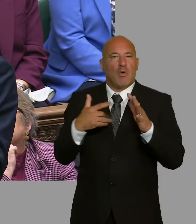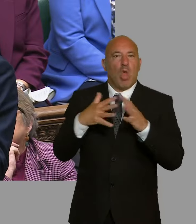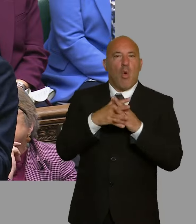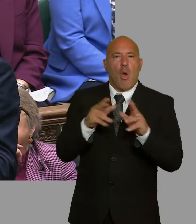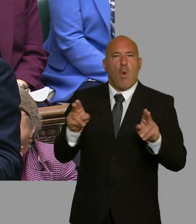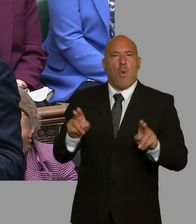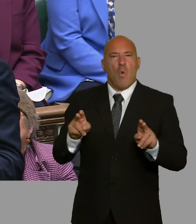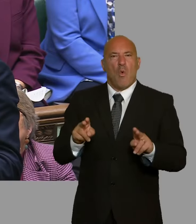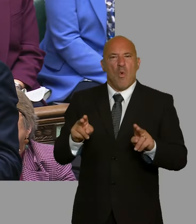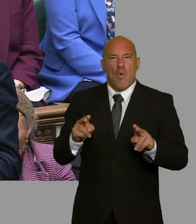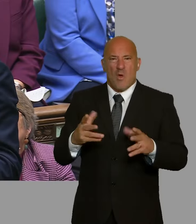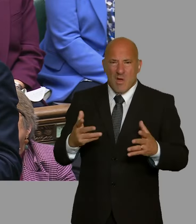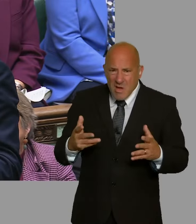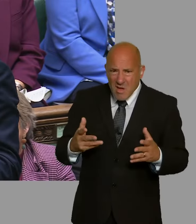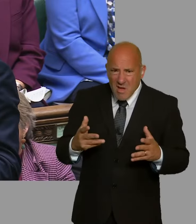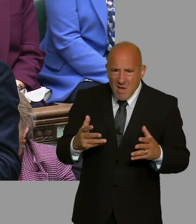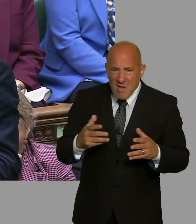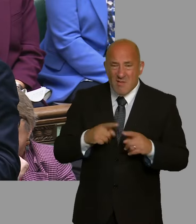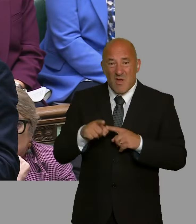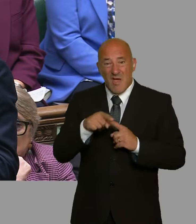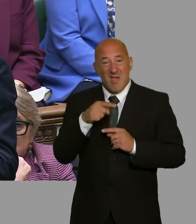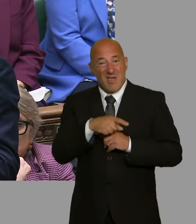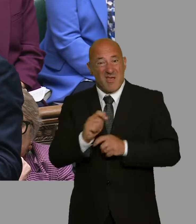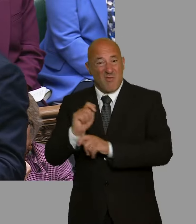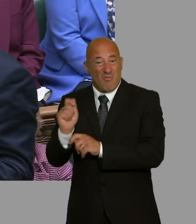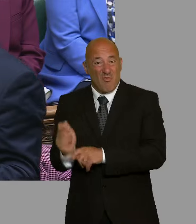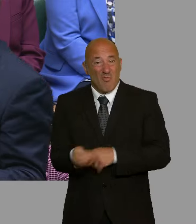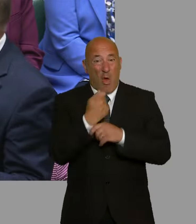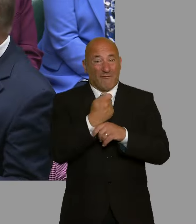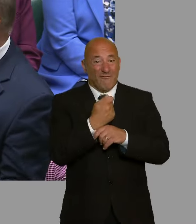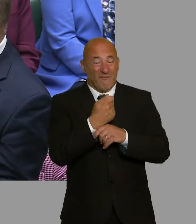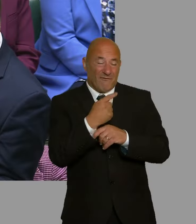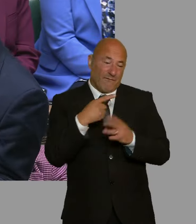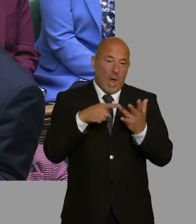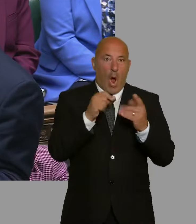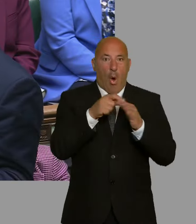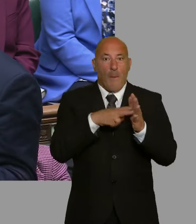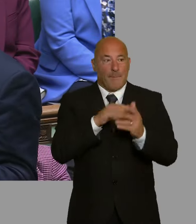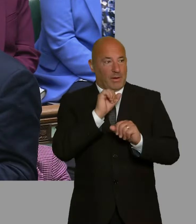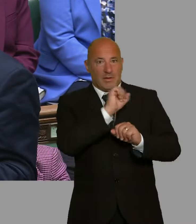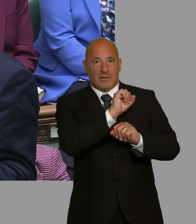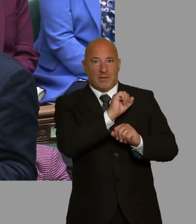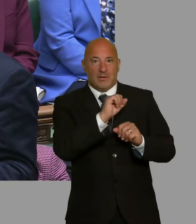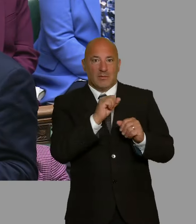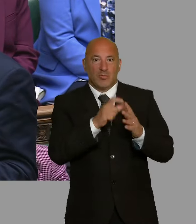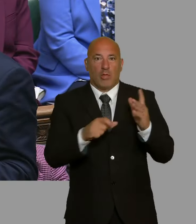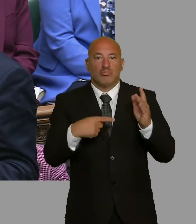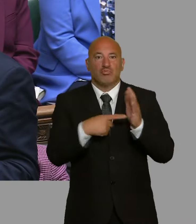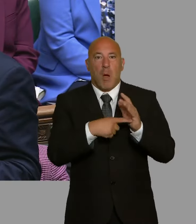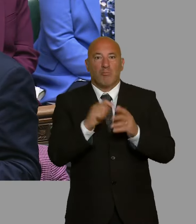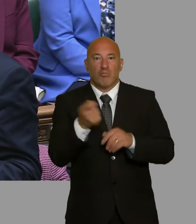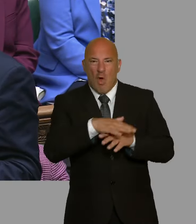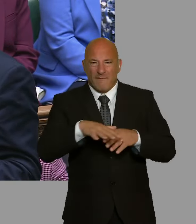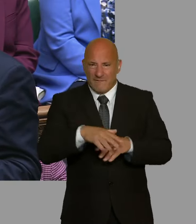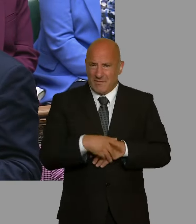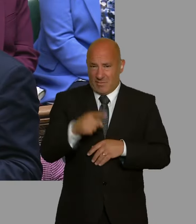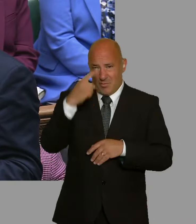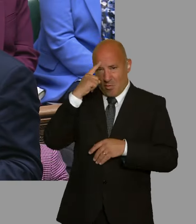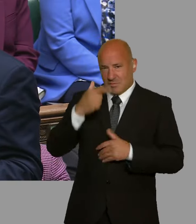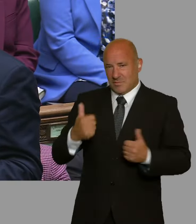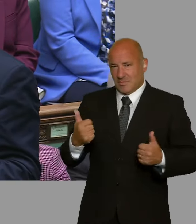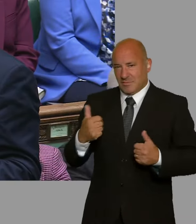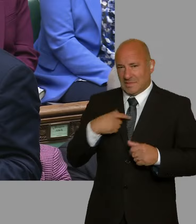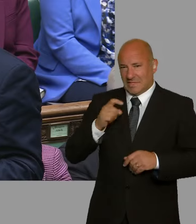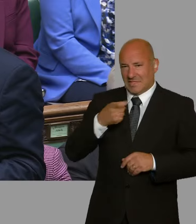with his new 5-week deadline. Mr. Speaker, this is classic Trump, changing the terms of a deal he